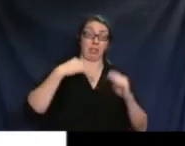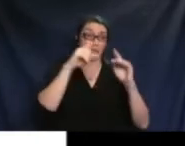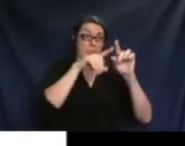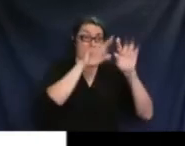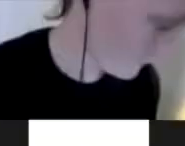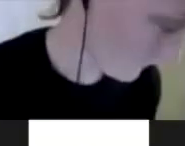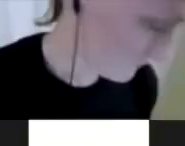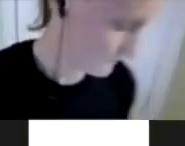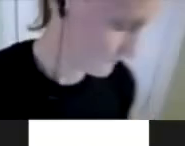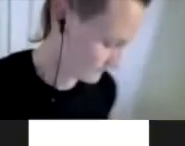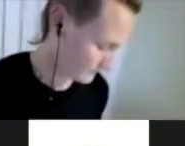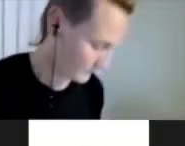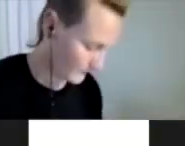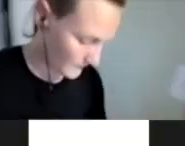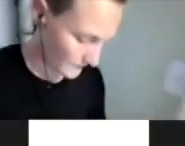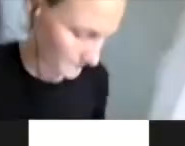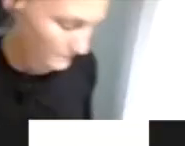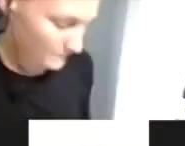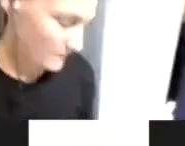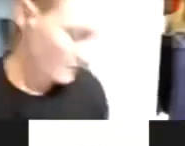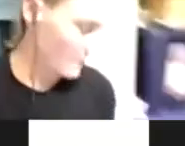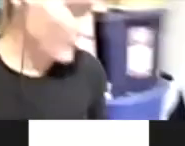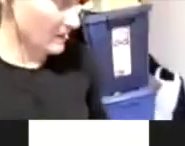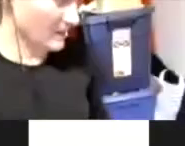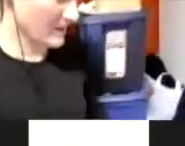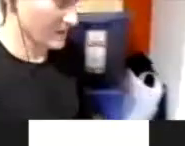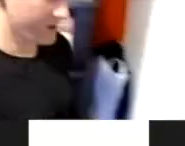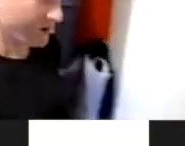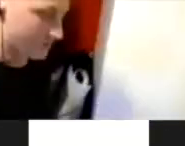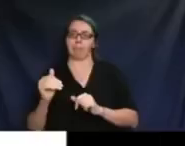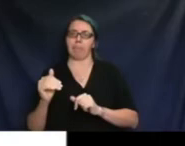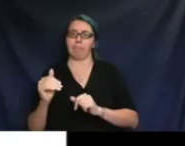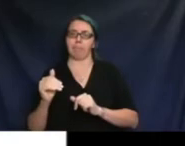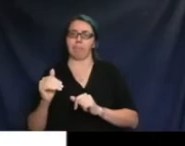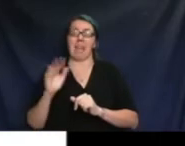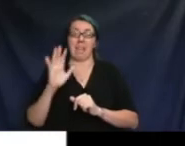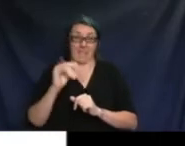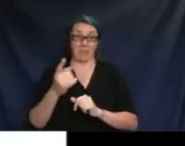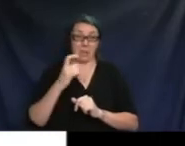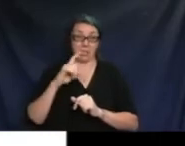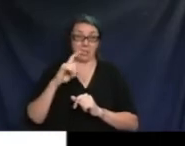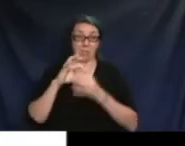but that is addressed in there as well. Yes.